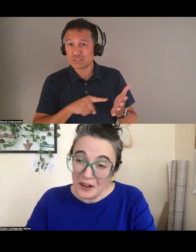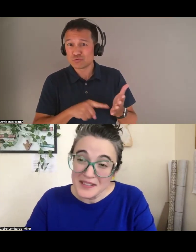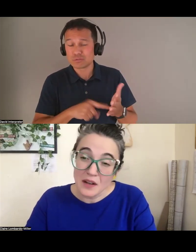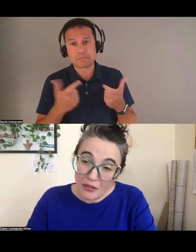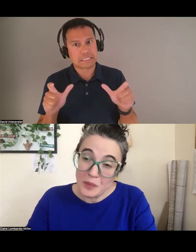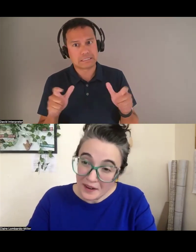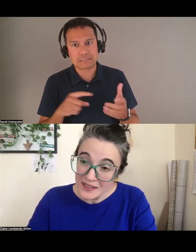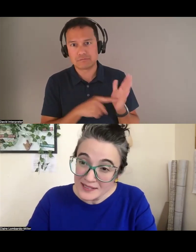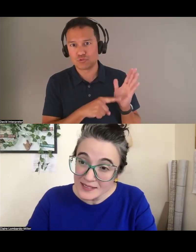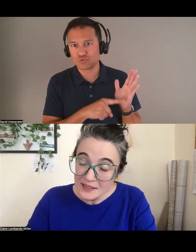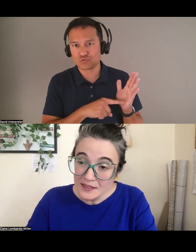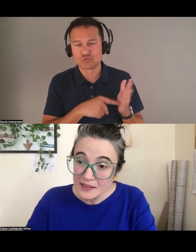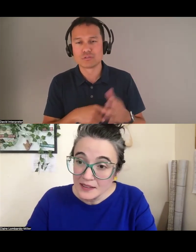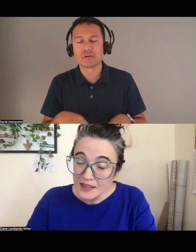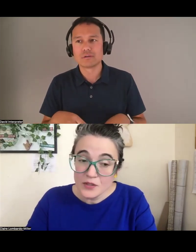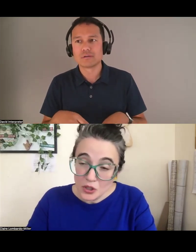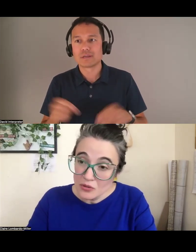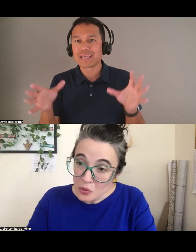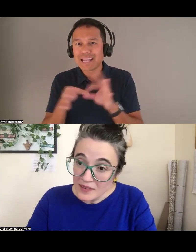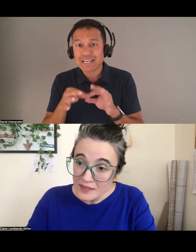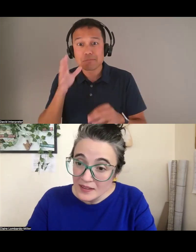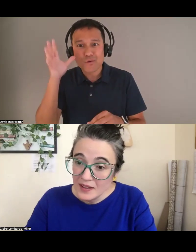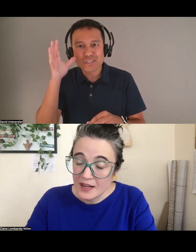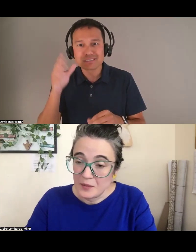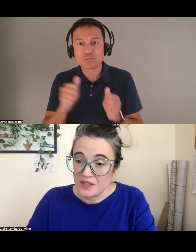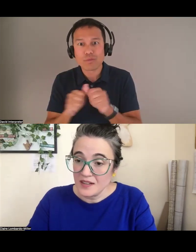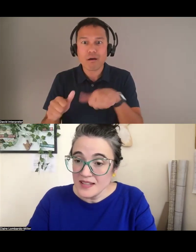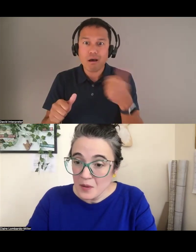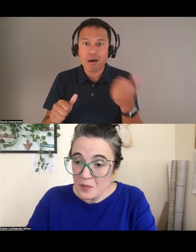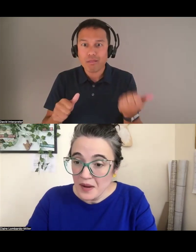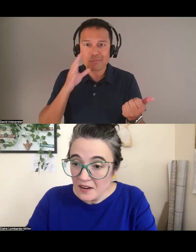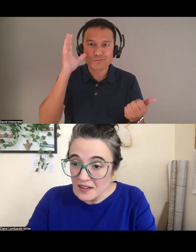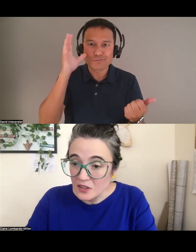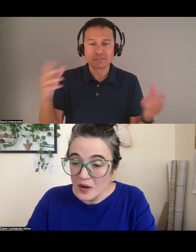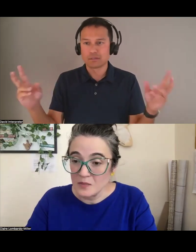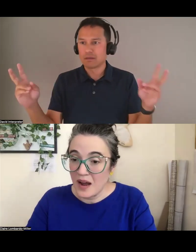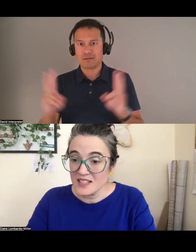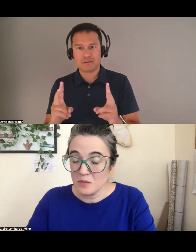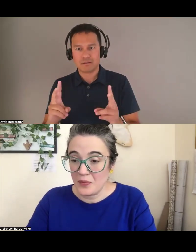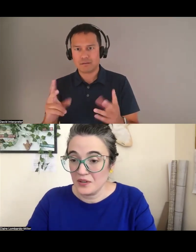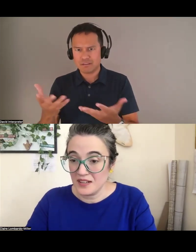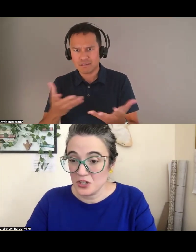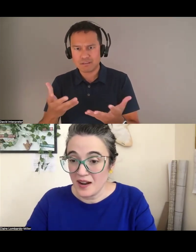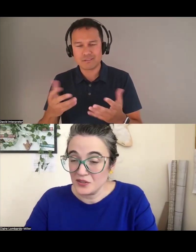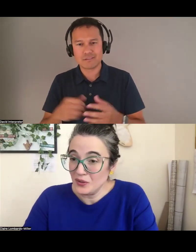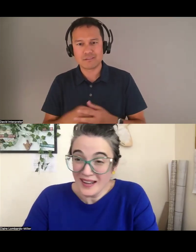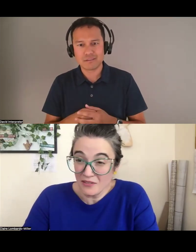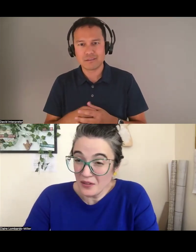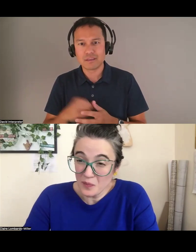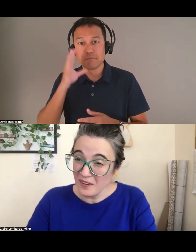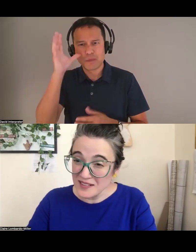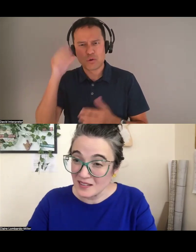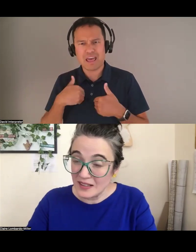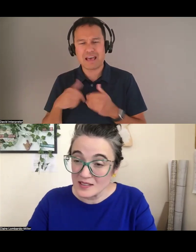Connecting parents to other parents is a huge one. Does that parent who has bias about their deaf child, do they have